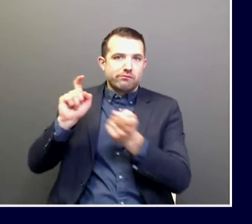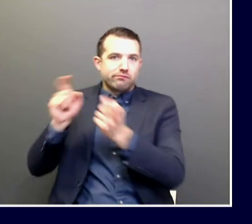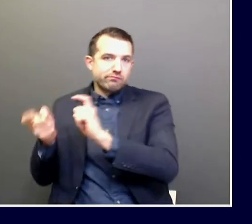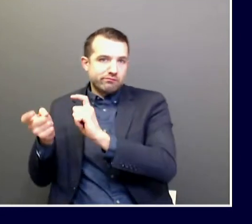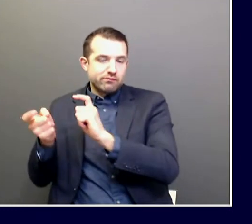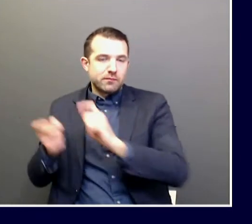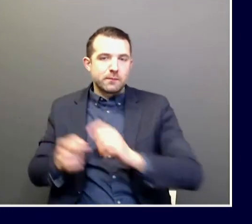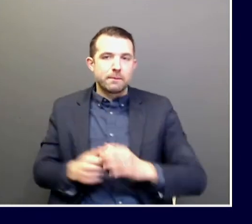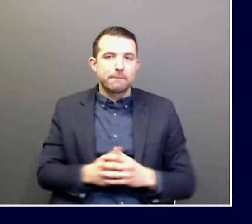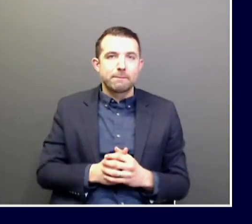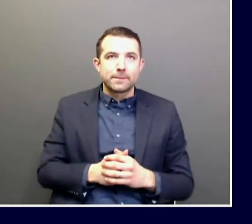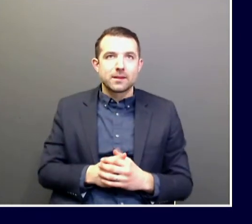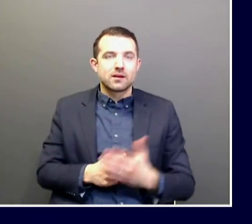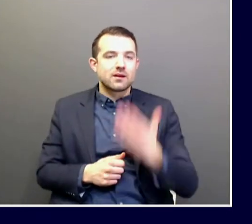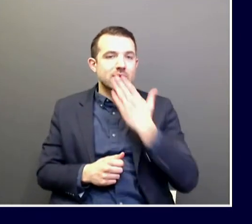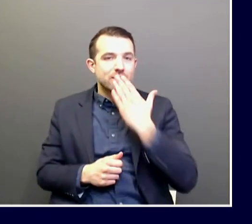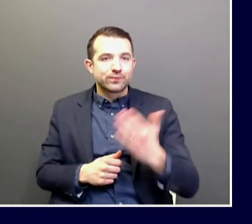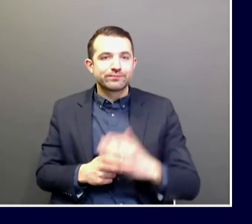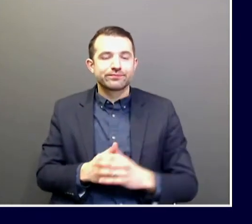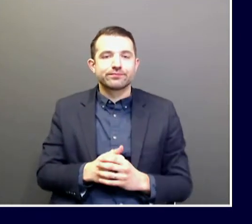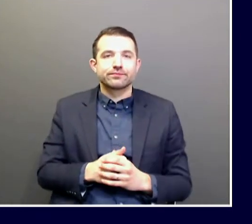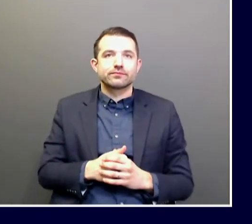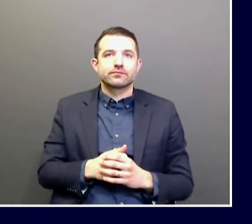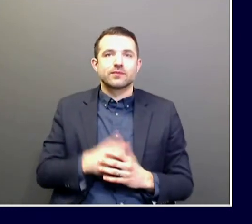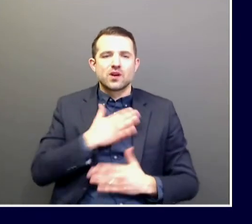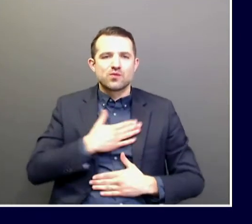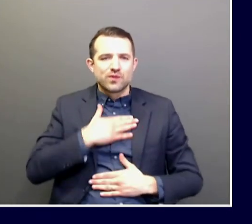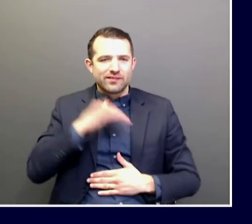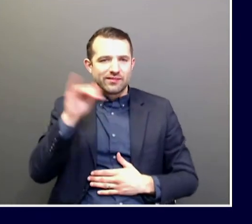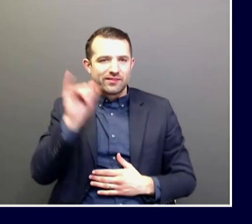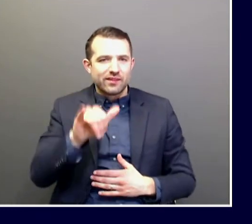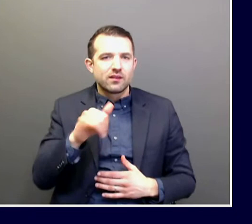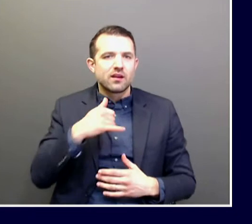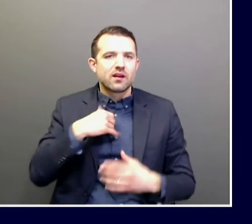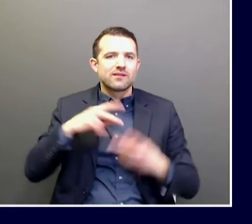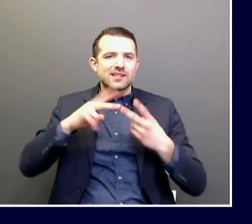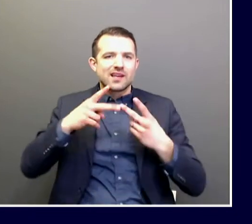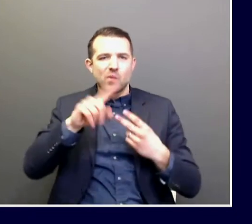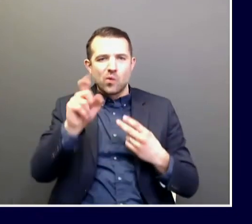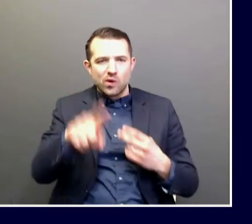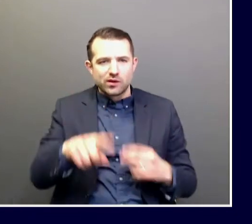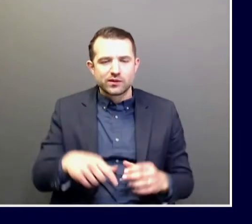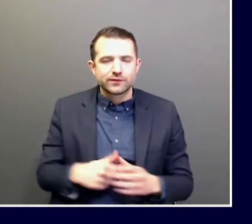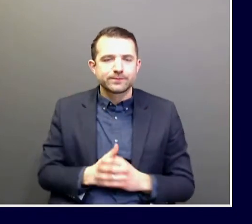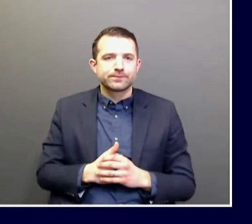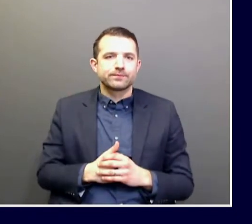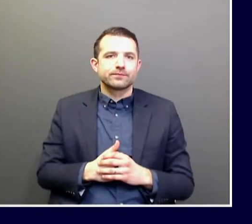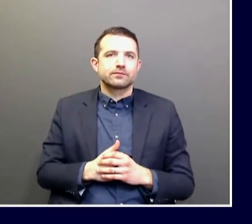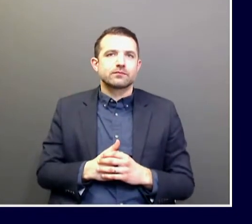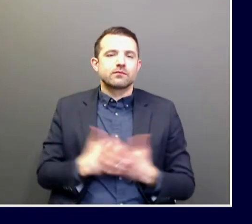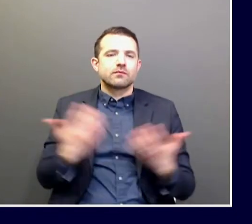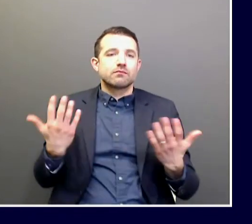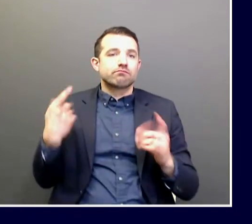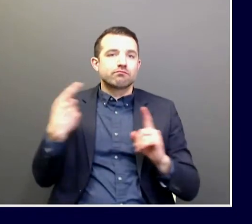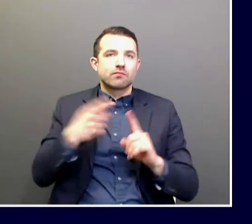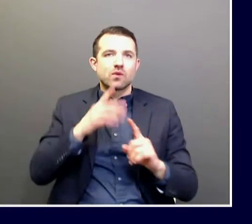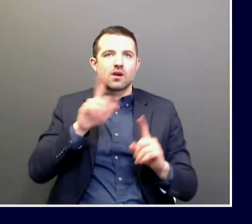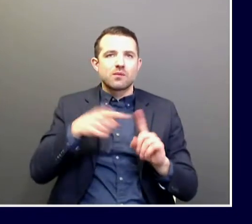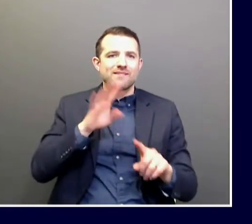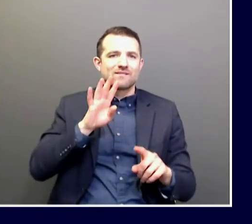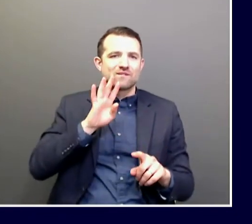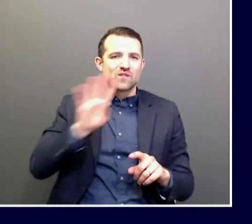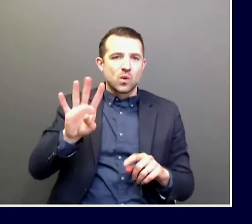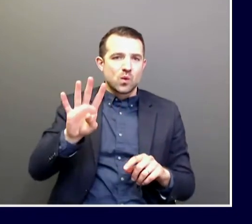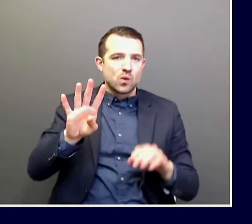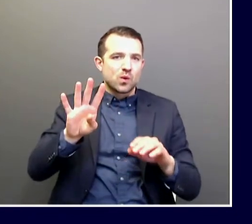kind of dense. The second question I had for you was about kids under the age of 5. I know we've talked